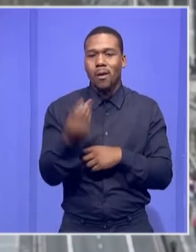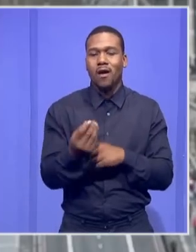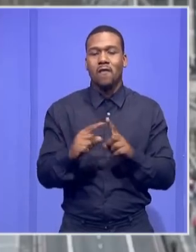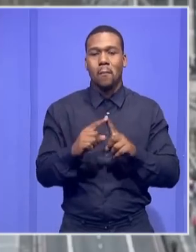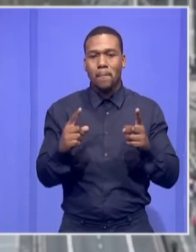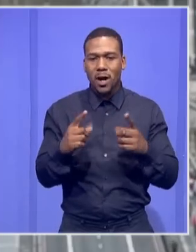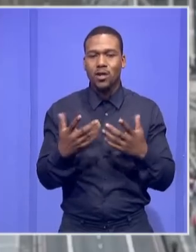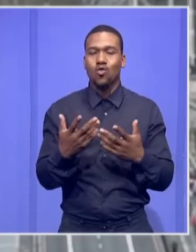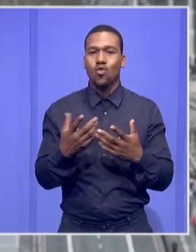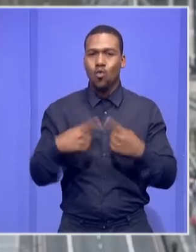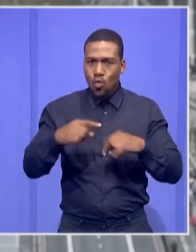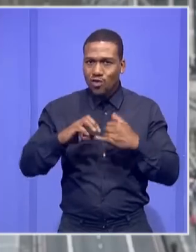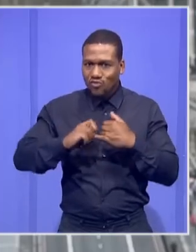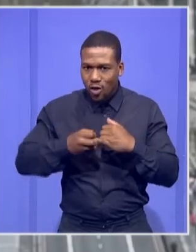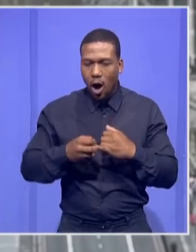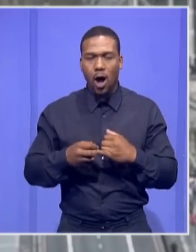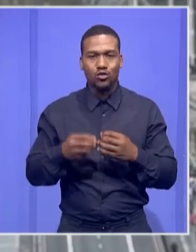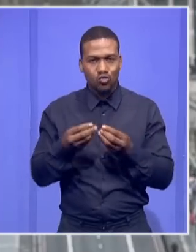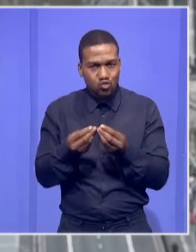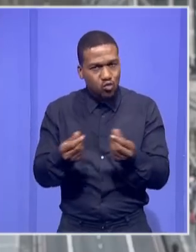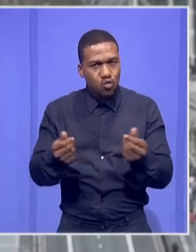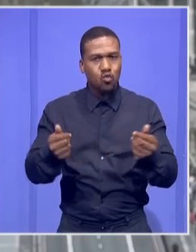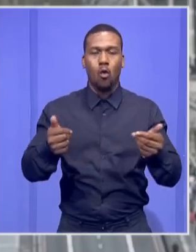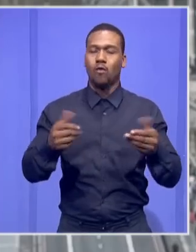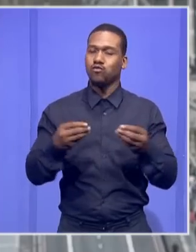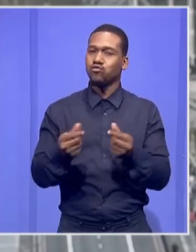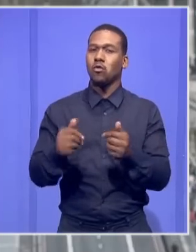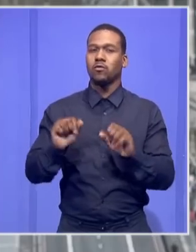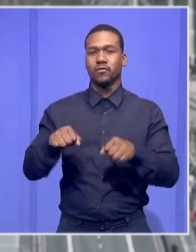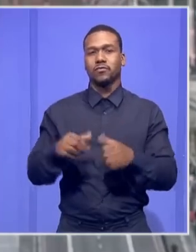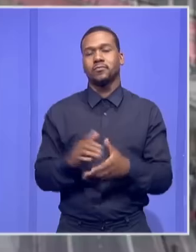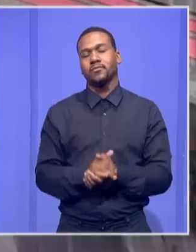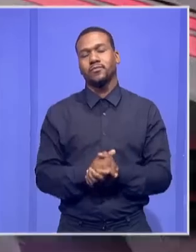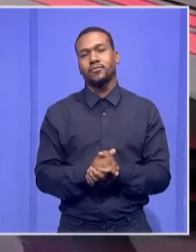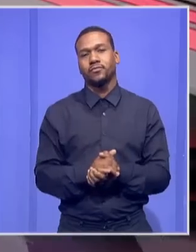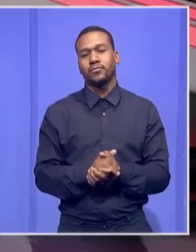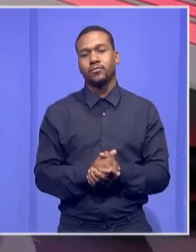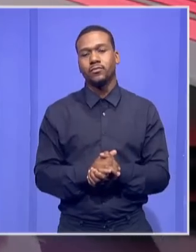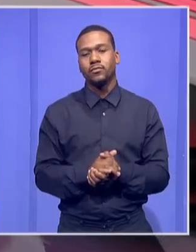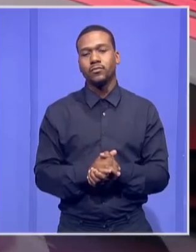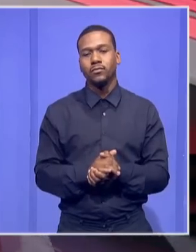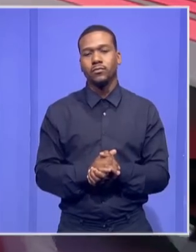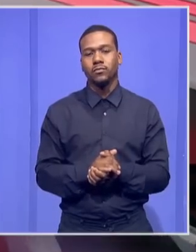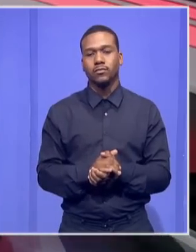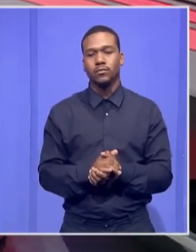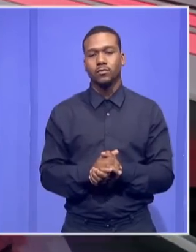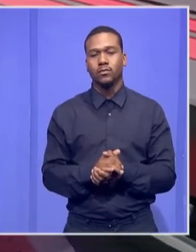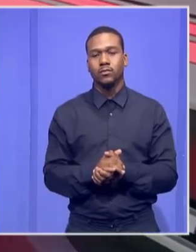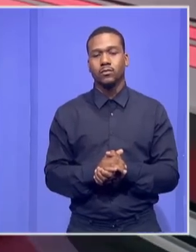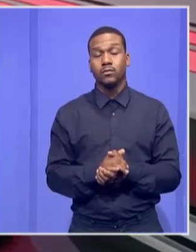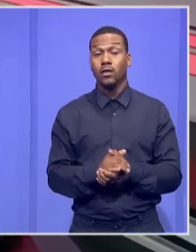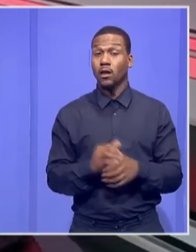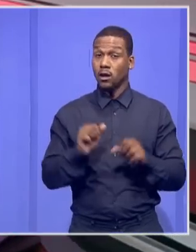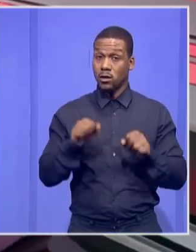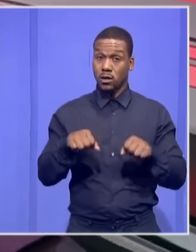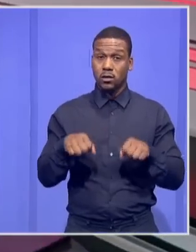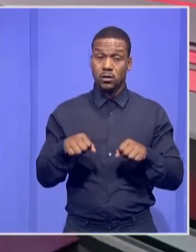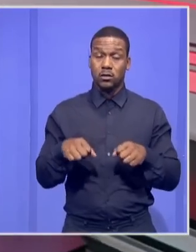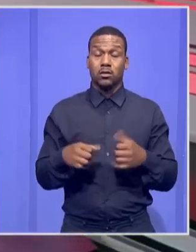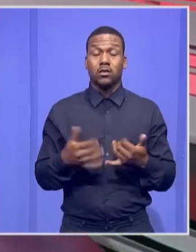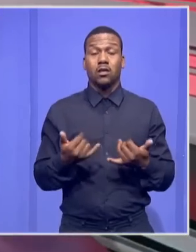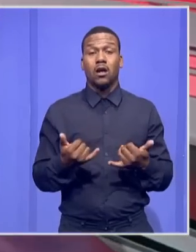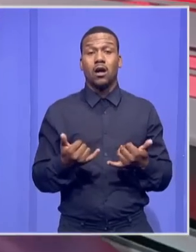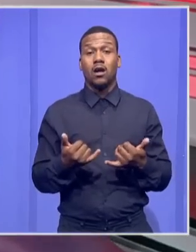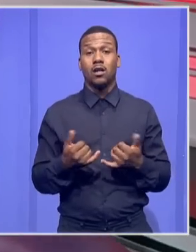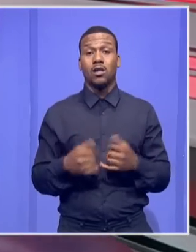have those issues under the glare of the international media. Yeah, certainly. And at the end of the day, it is King Charles's son,